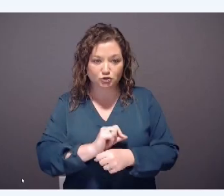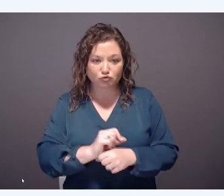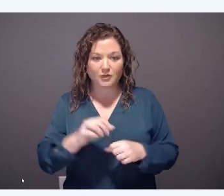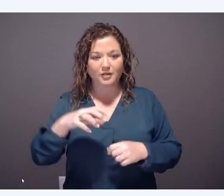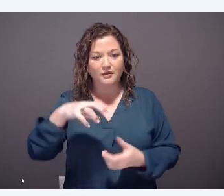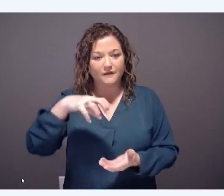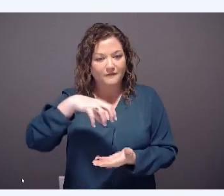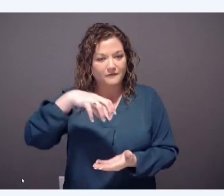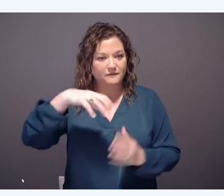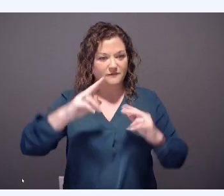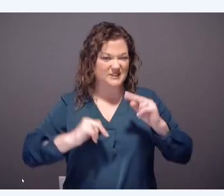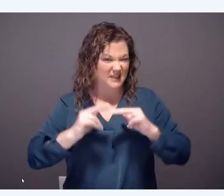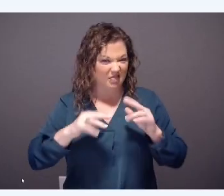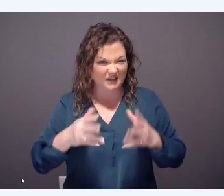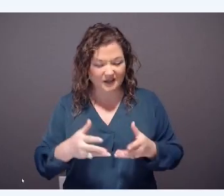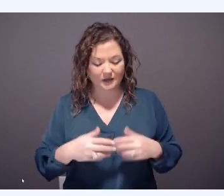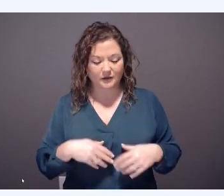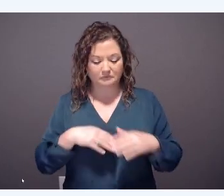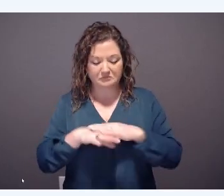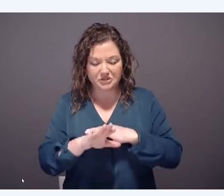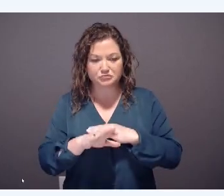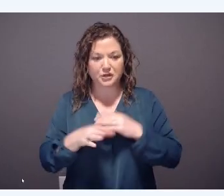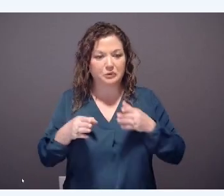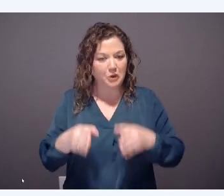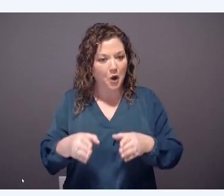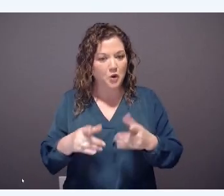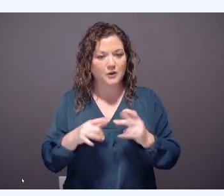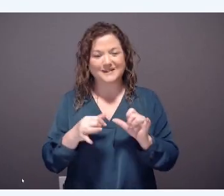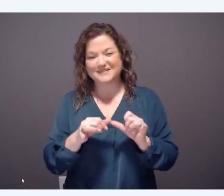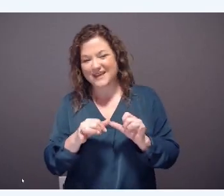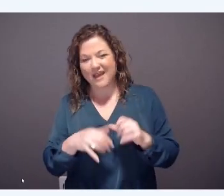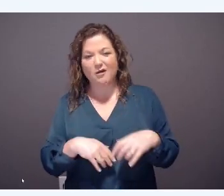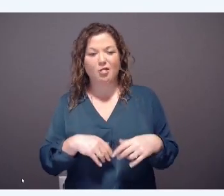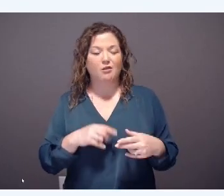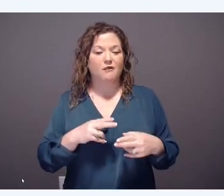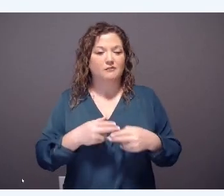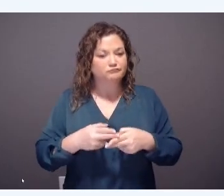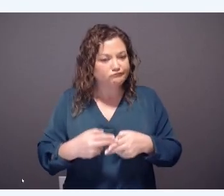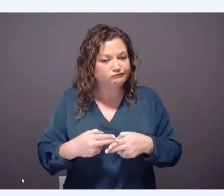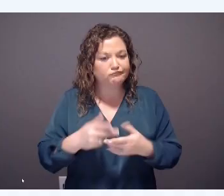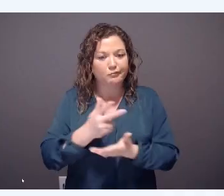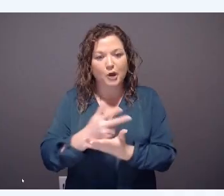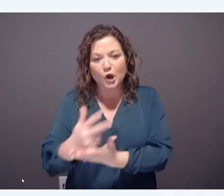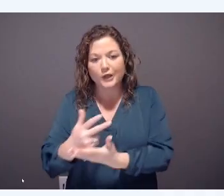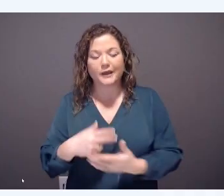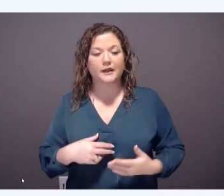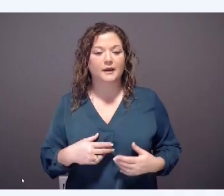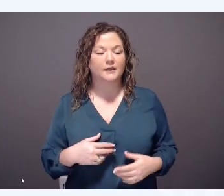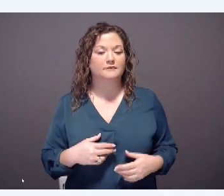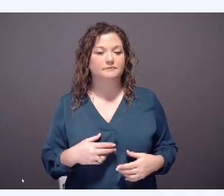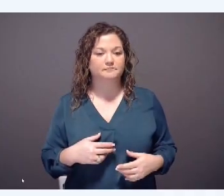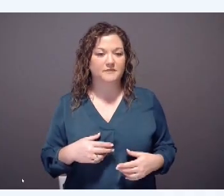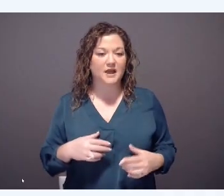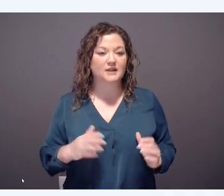road. It is the scales, the parking, the actual facility, all the pavement, and the citizens collection